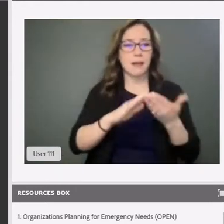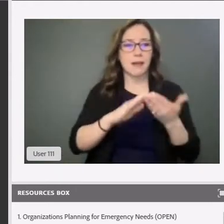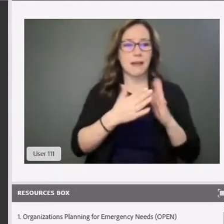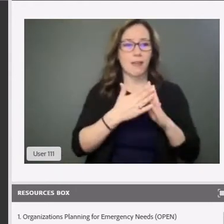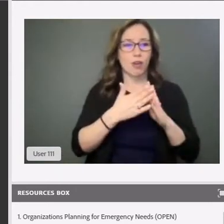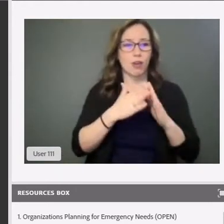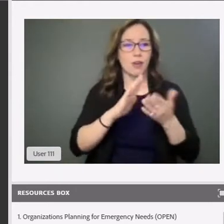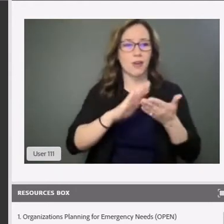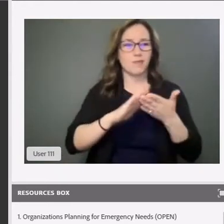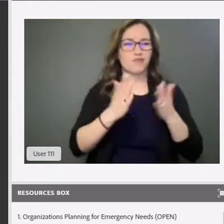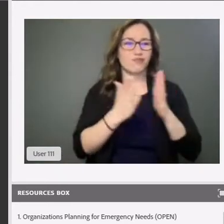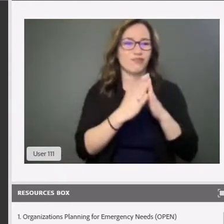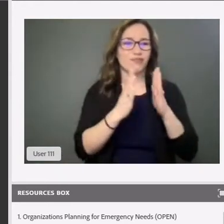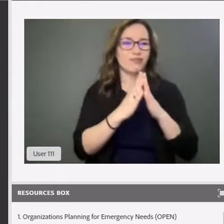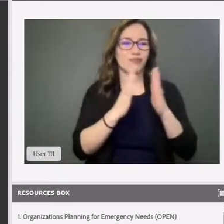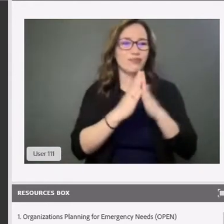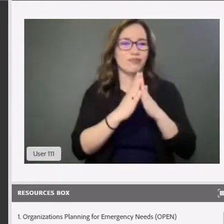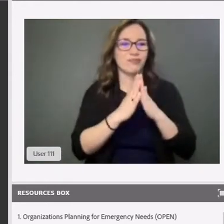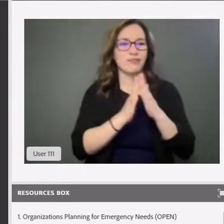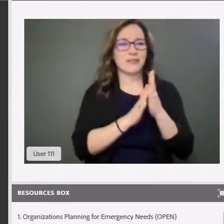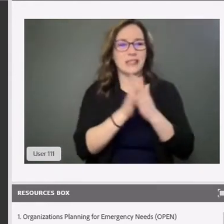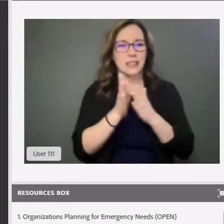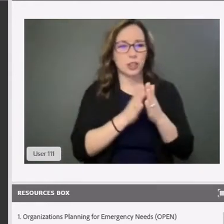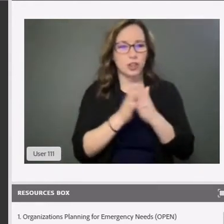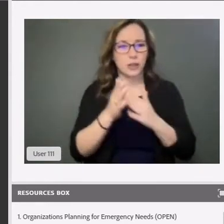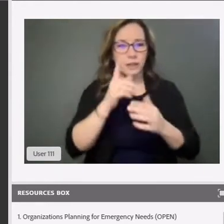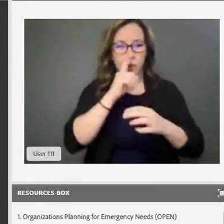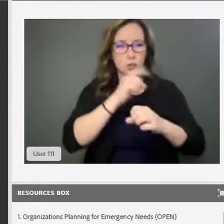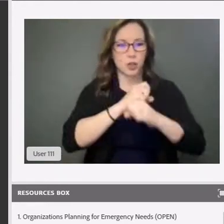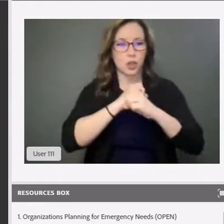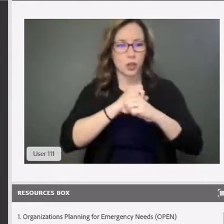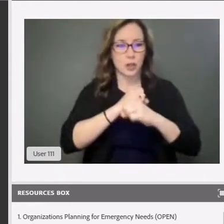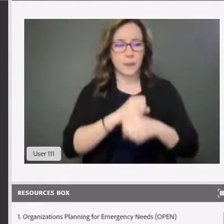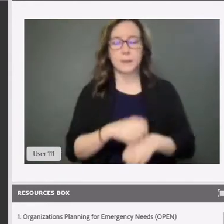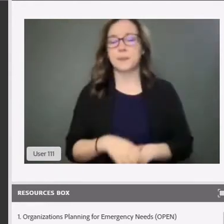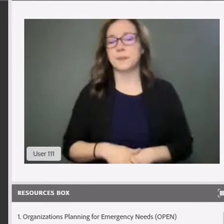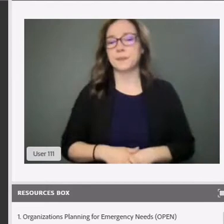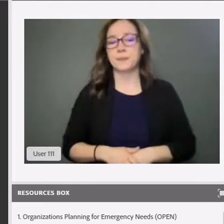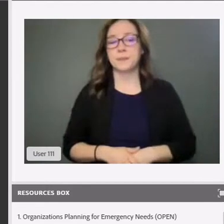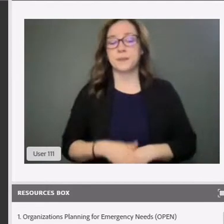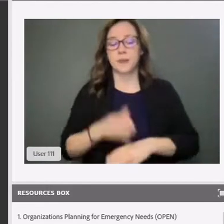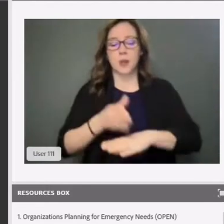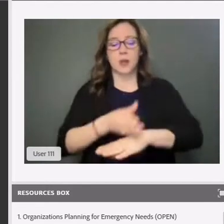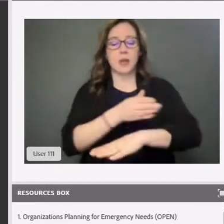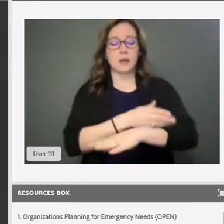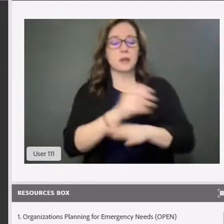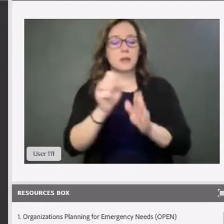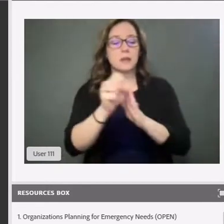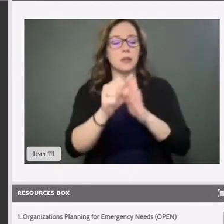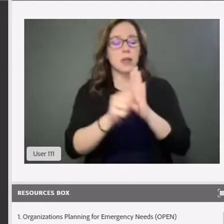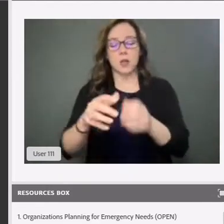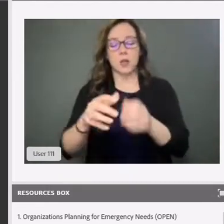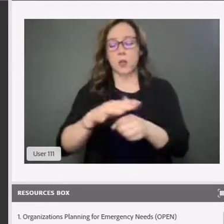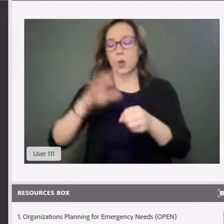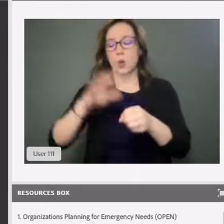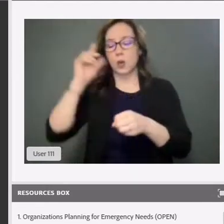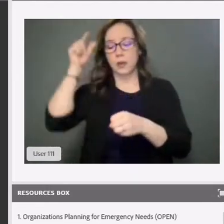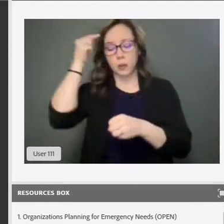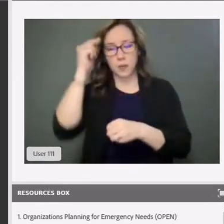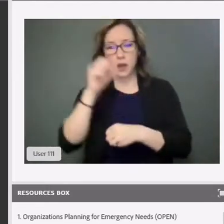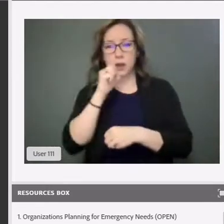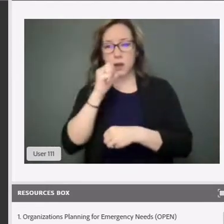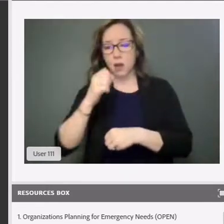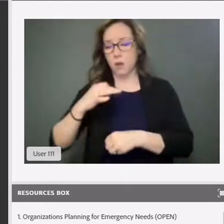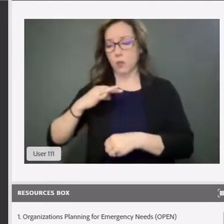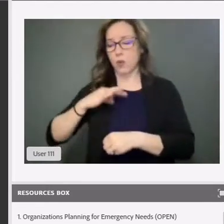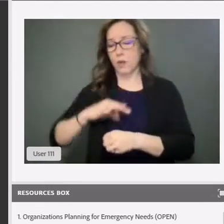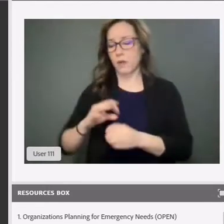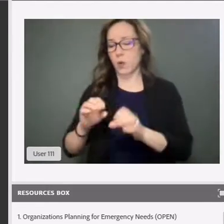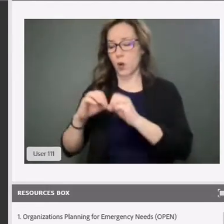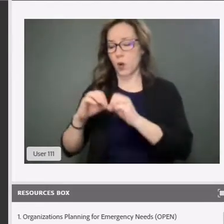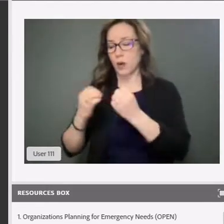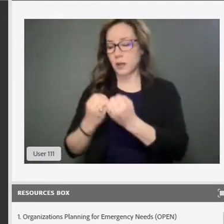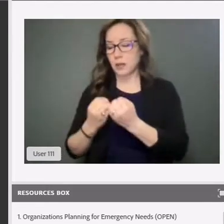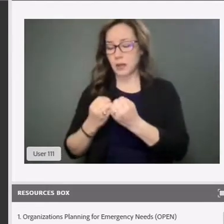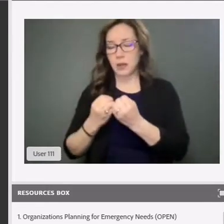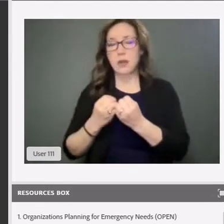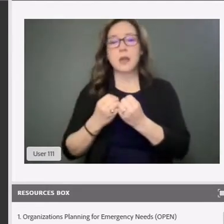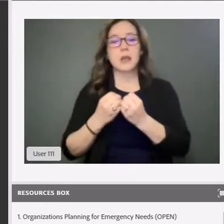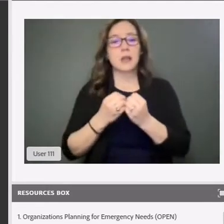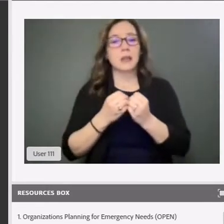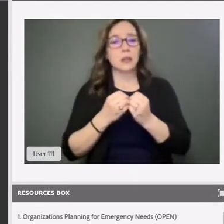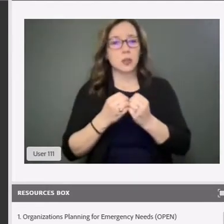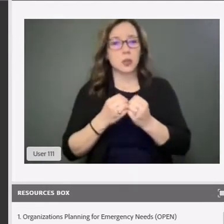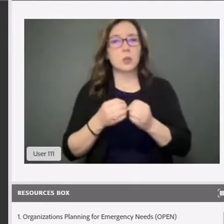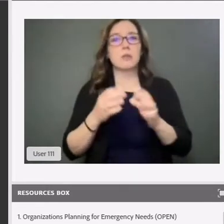these programs are all about is enhancing the ability of state and local governments as well as nonprofit organizations to prevent, prepare